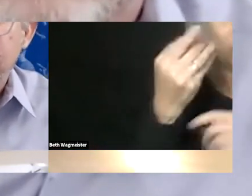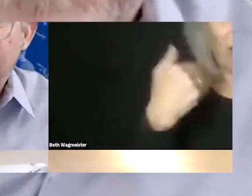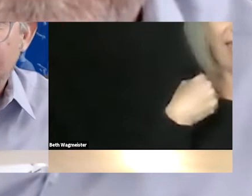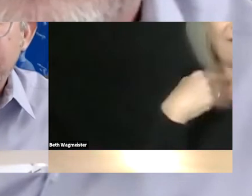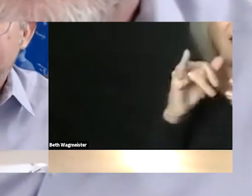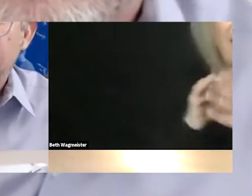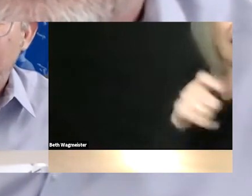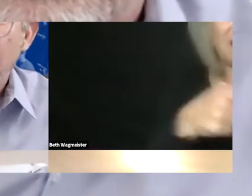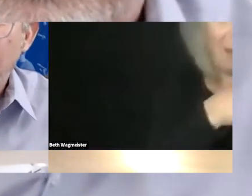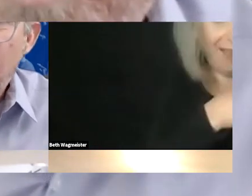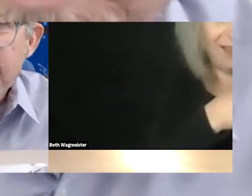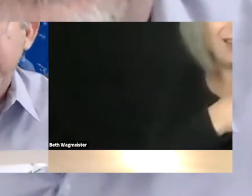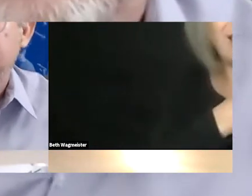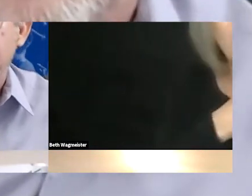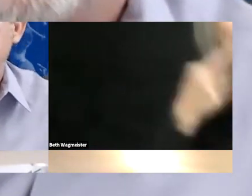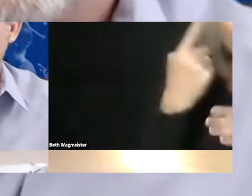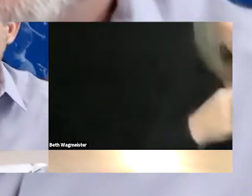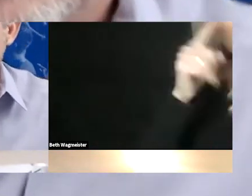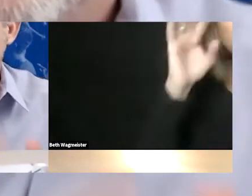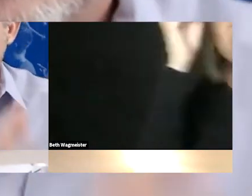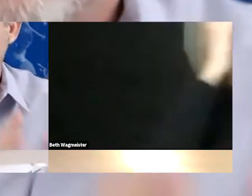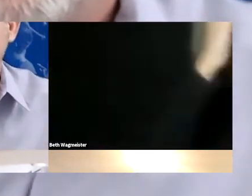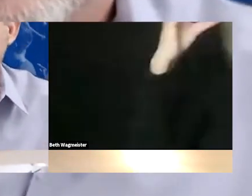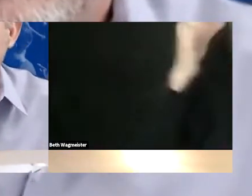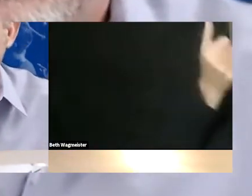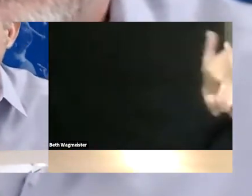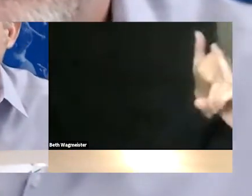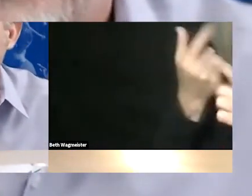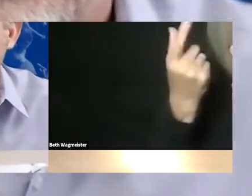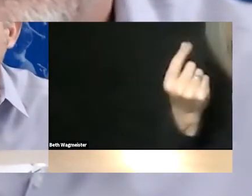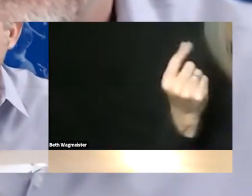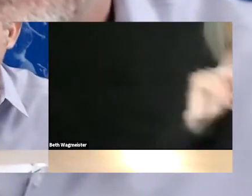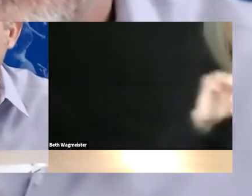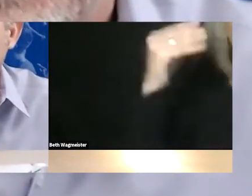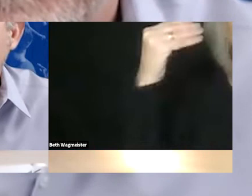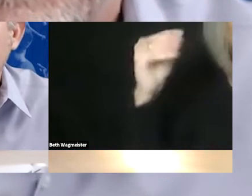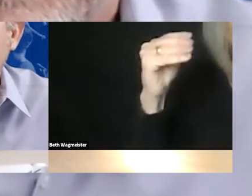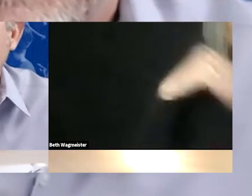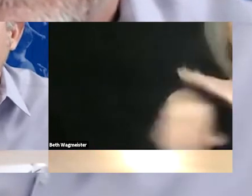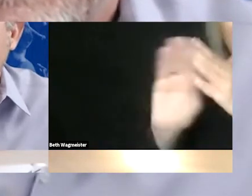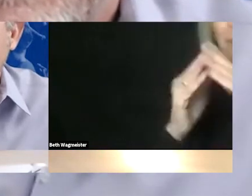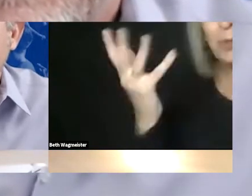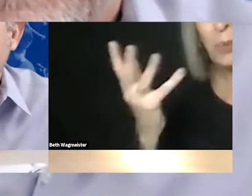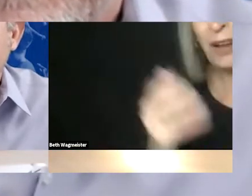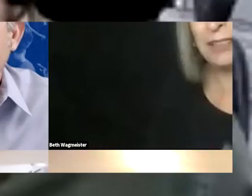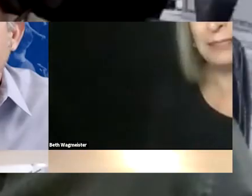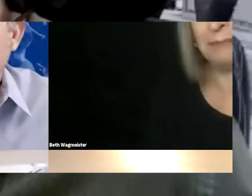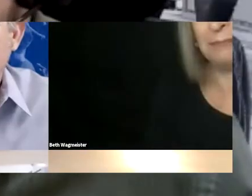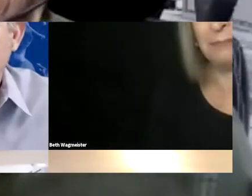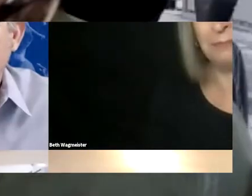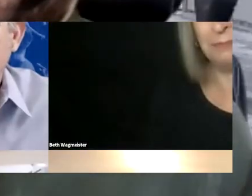sort of demand, what do you picture yourselves doing in the market or in the community?